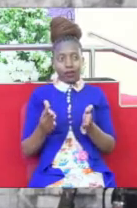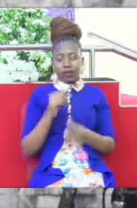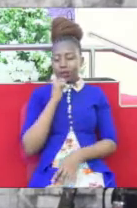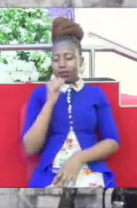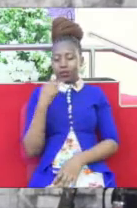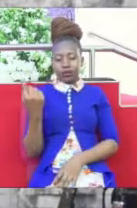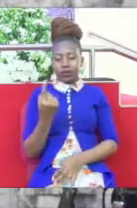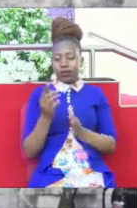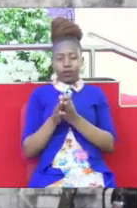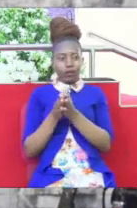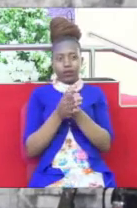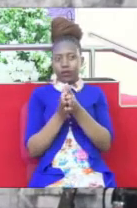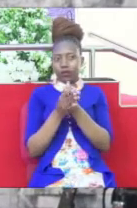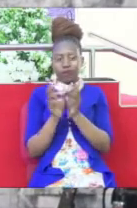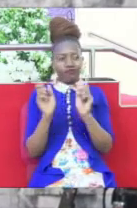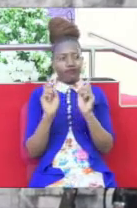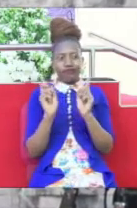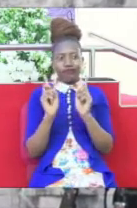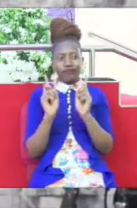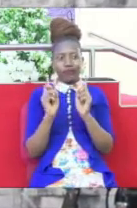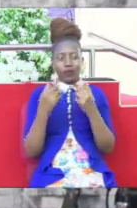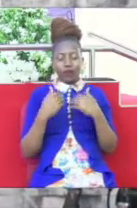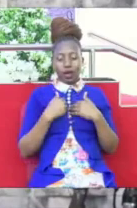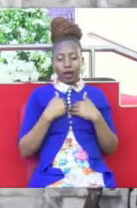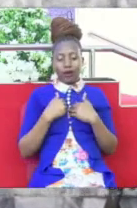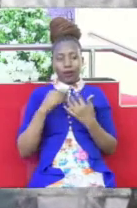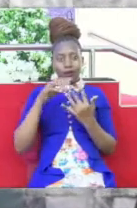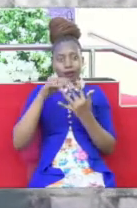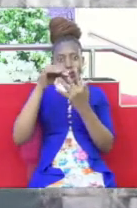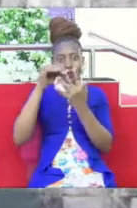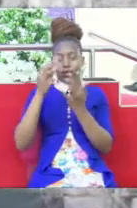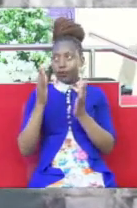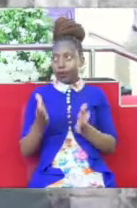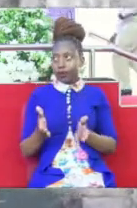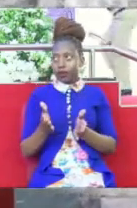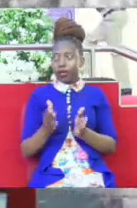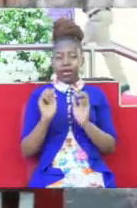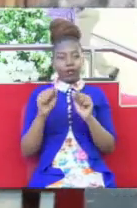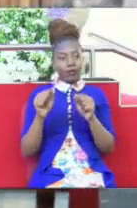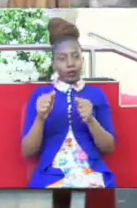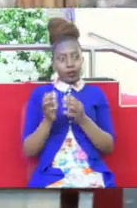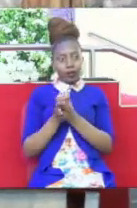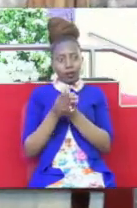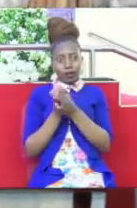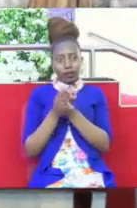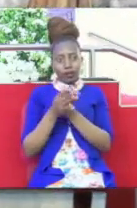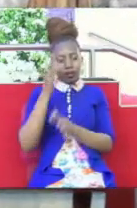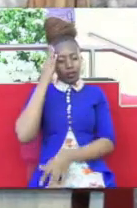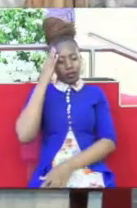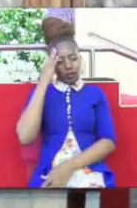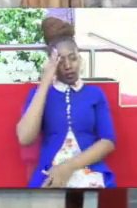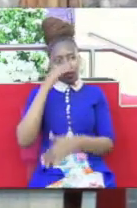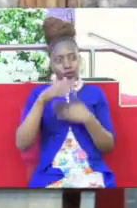There is a certain man. Kuna mtu fulani. And it's possible that this story itself was known to everybody. Na inamaanisha